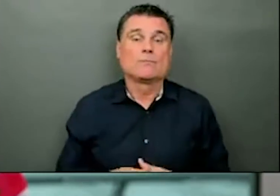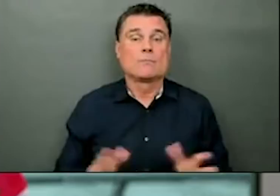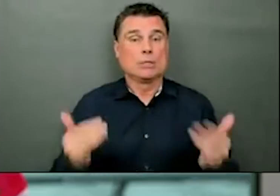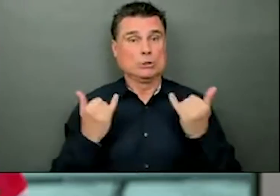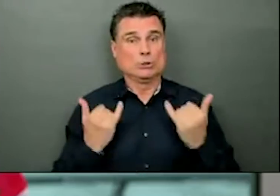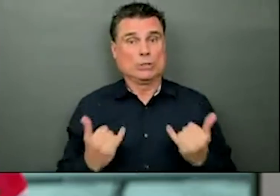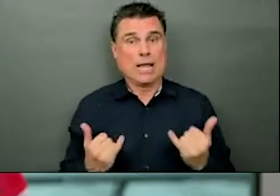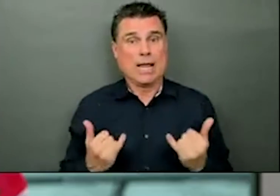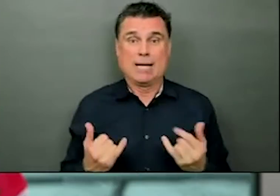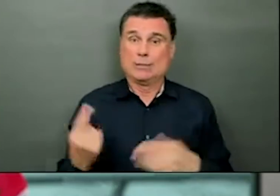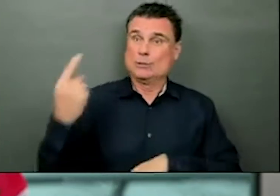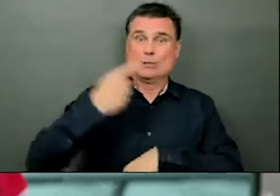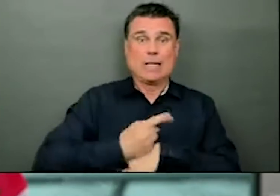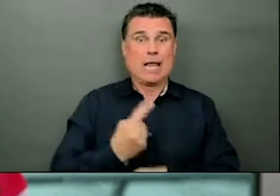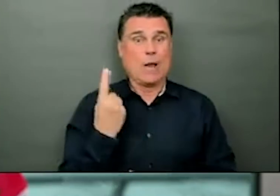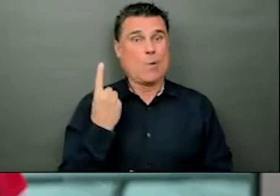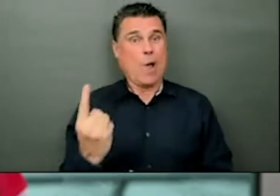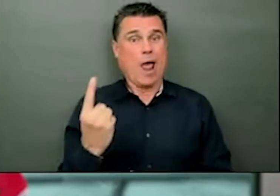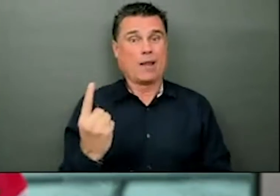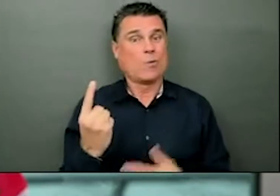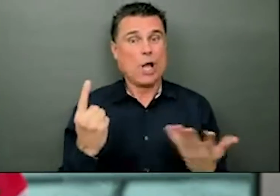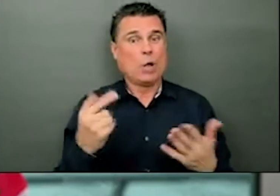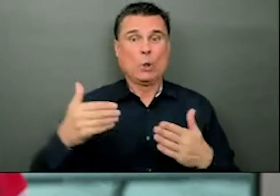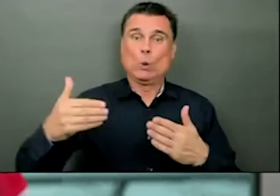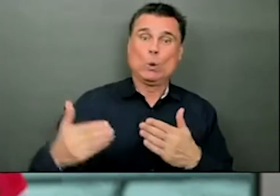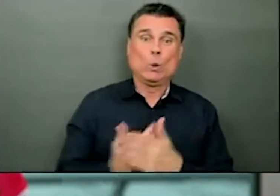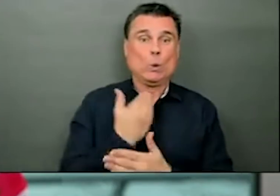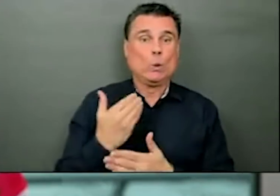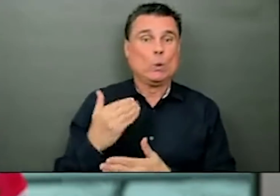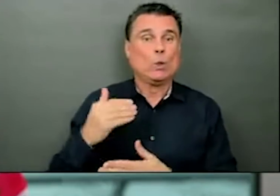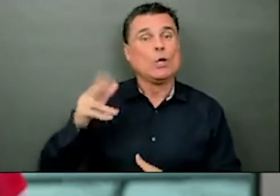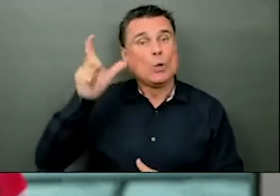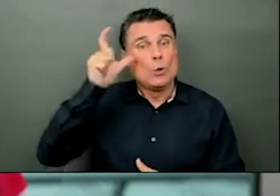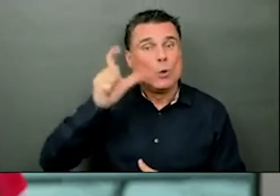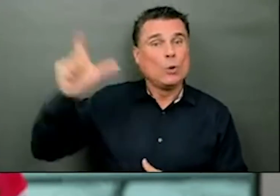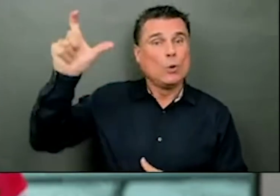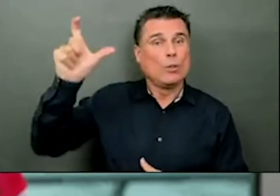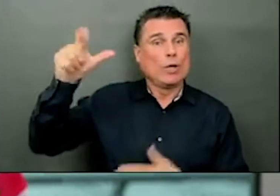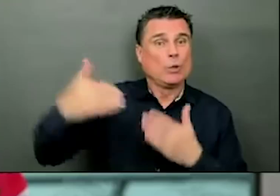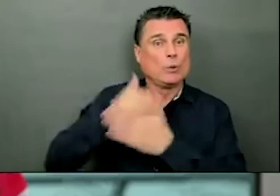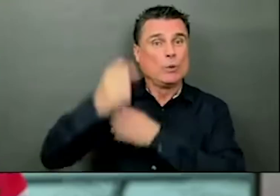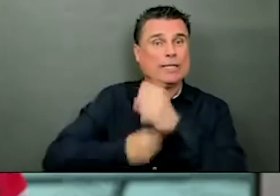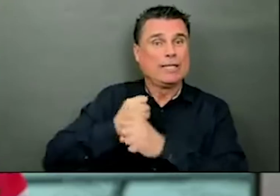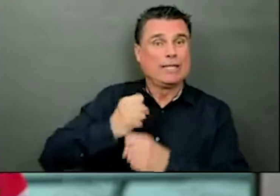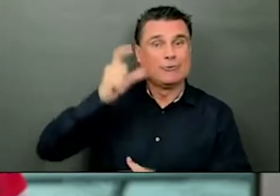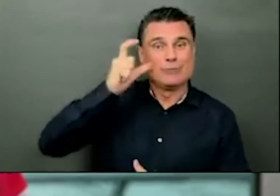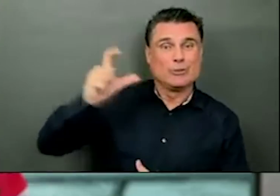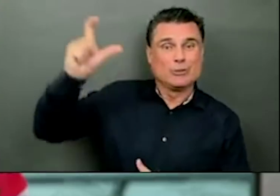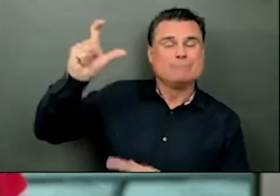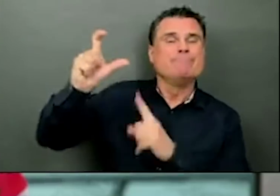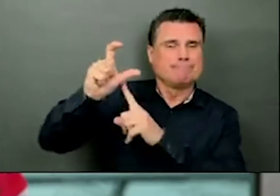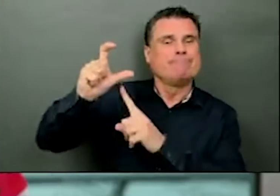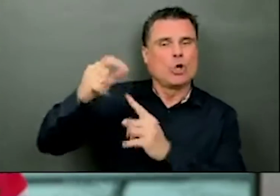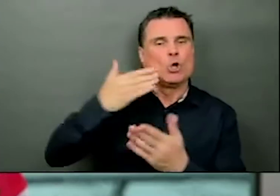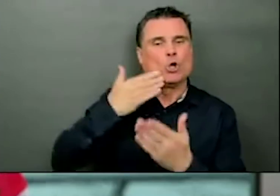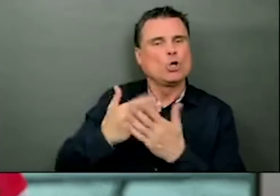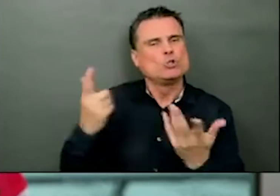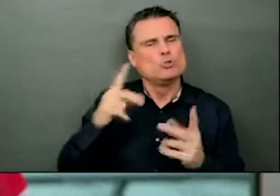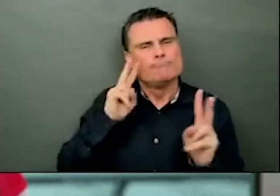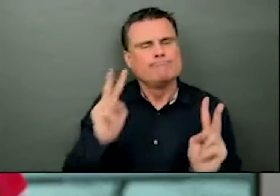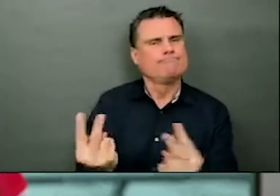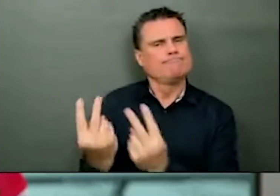it's a time to reflect on the challenges that we have overcome since this time last year and the progress that we have